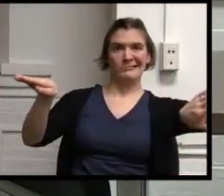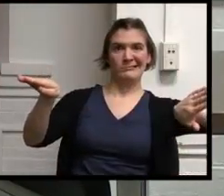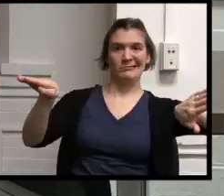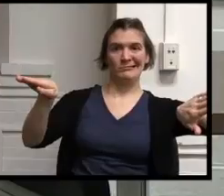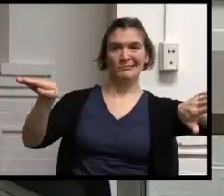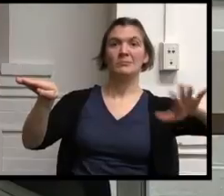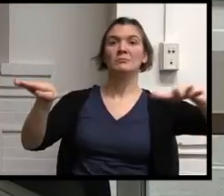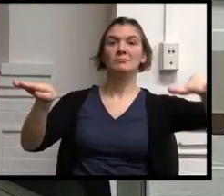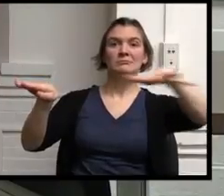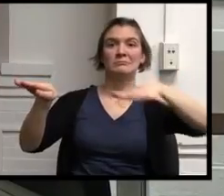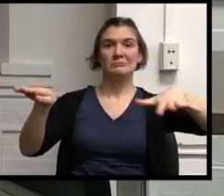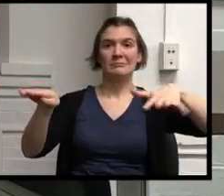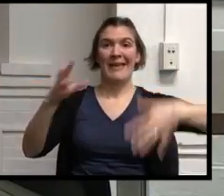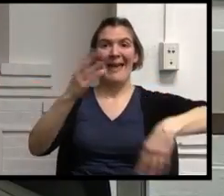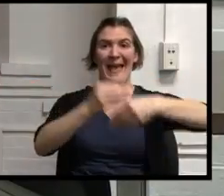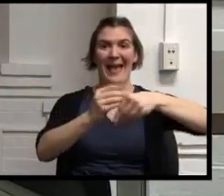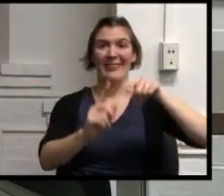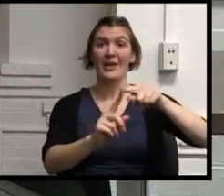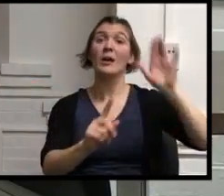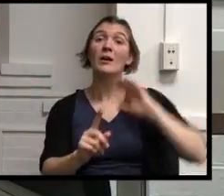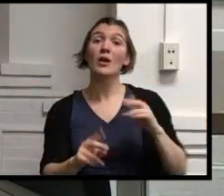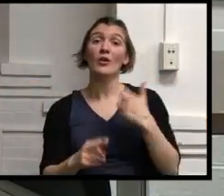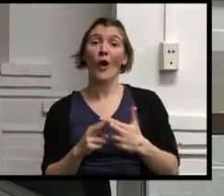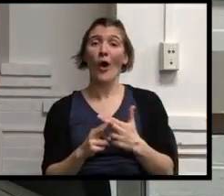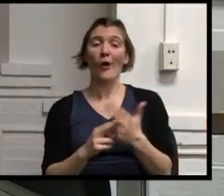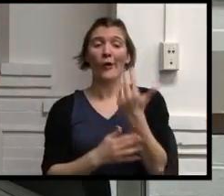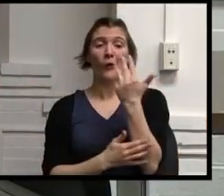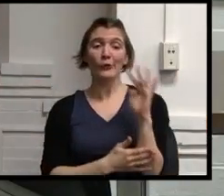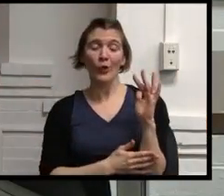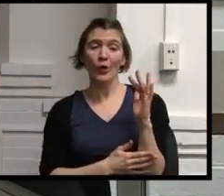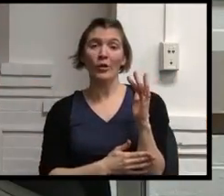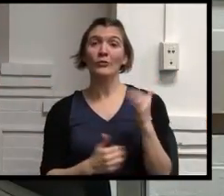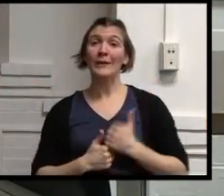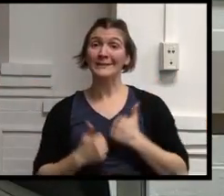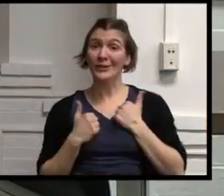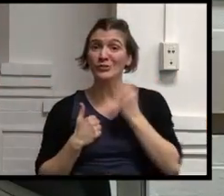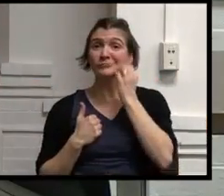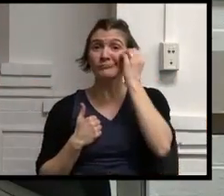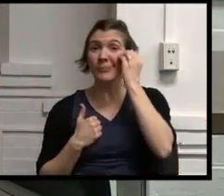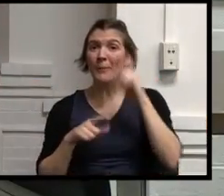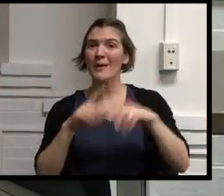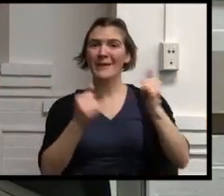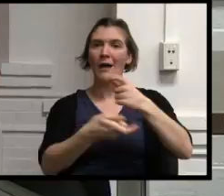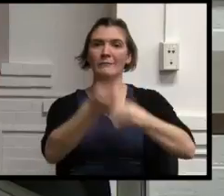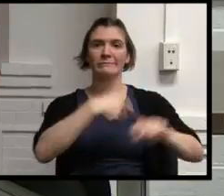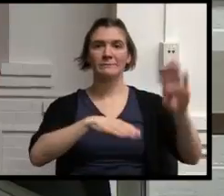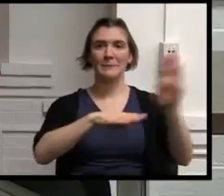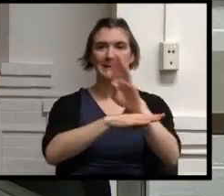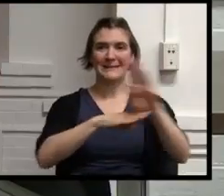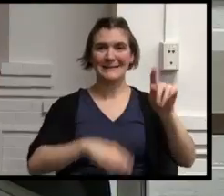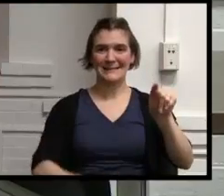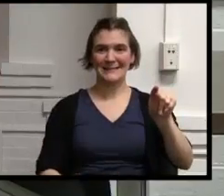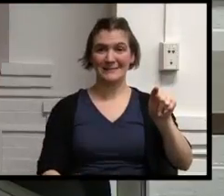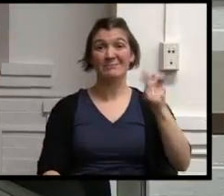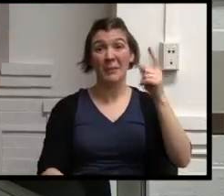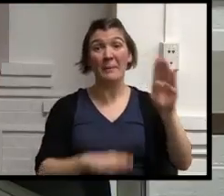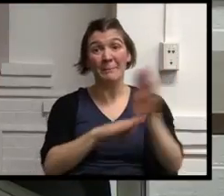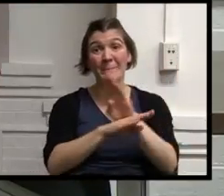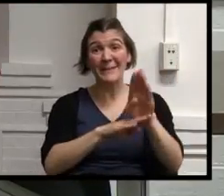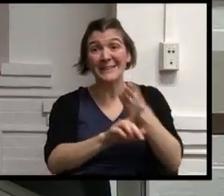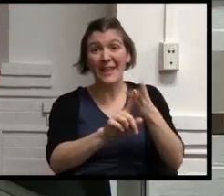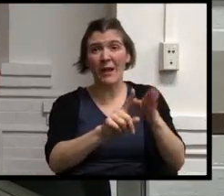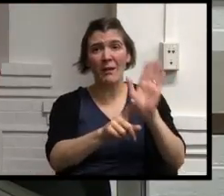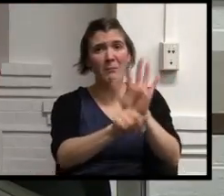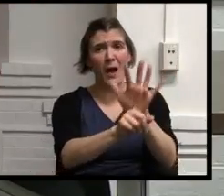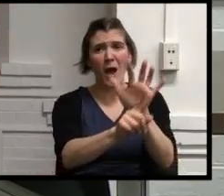Dairy site that were once rural residential and they're now zoned as industrial, in recognition of the fact that industrial activity at